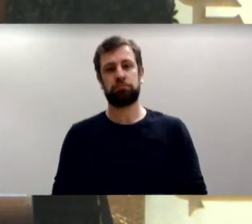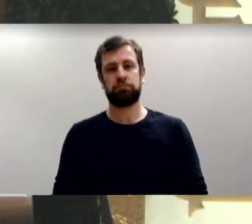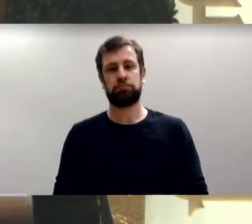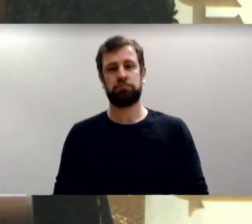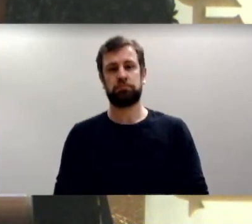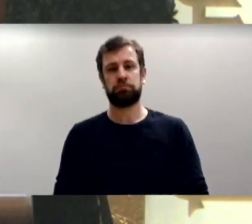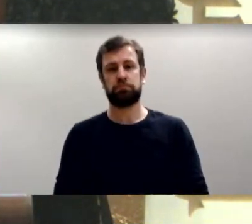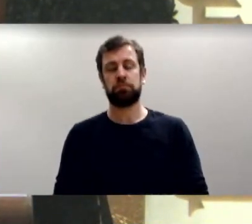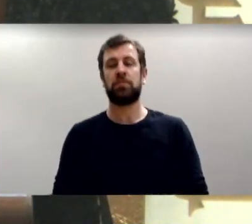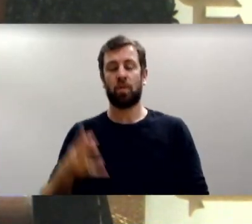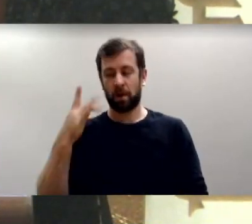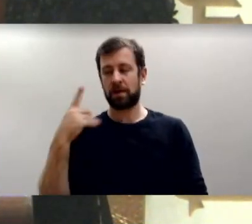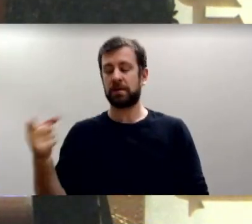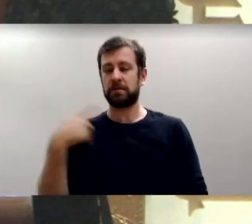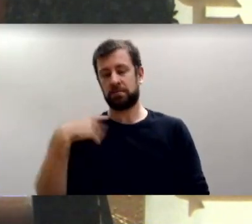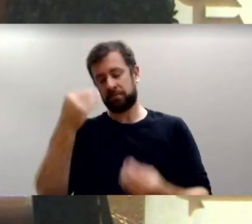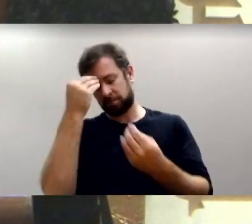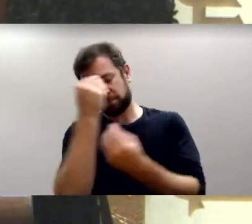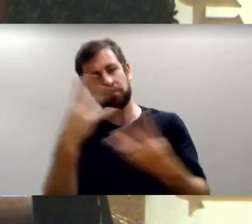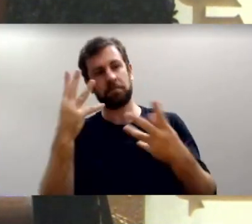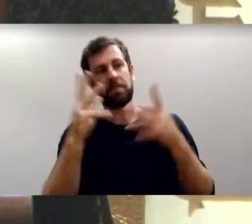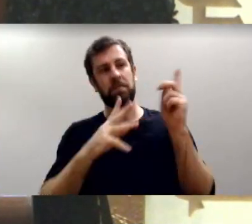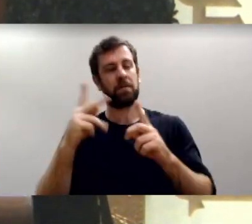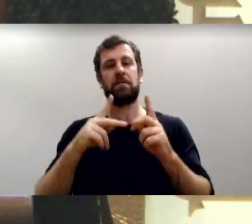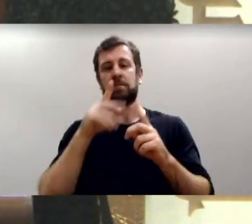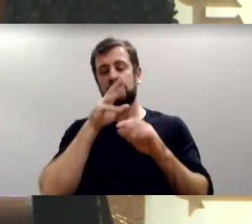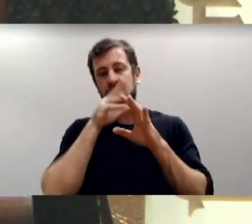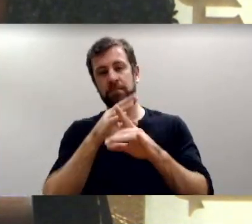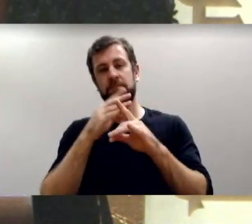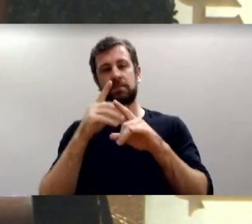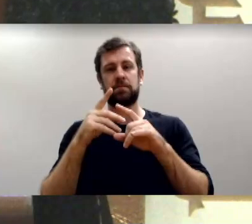so that he would dictate a will